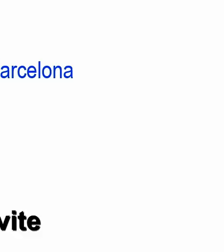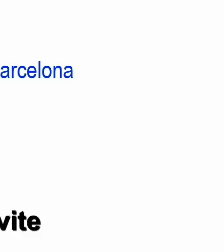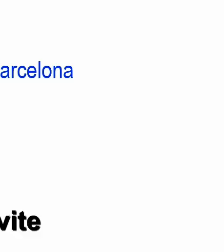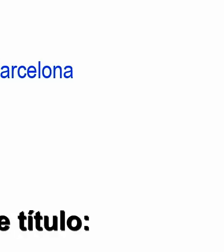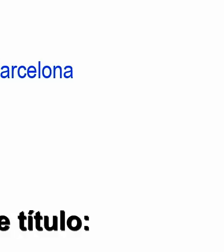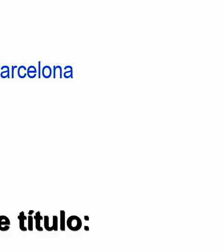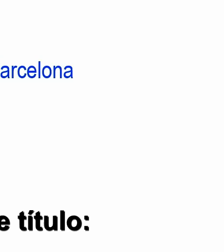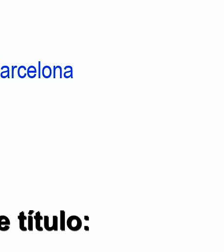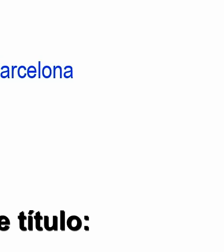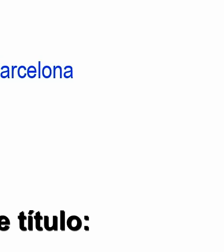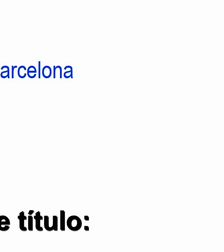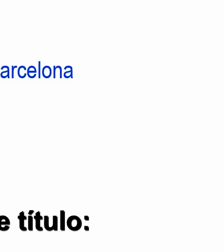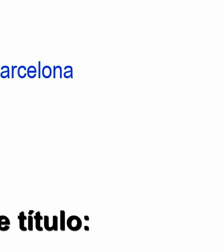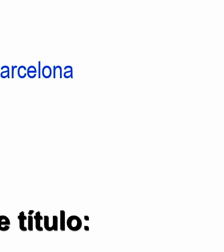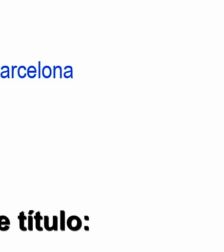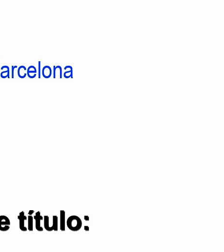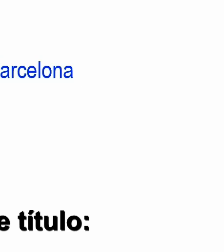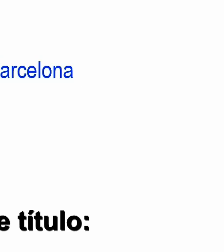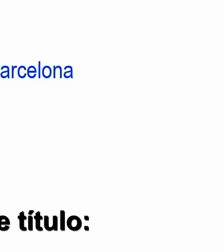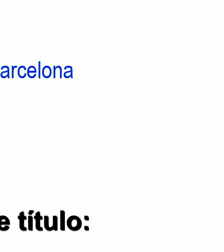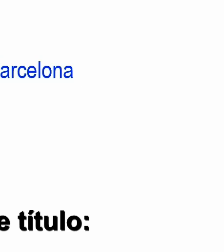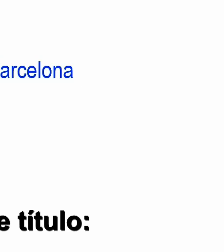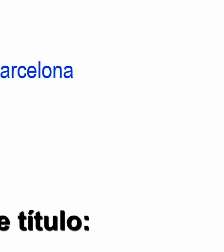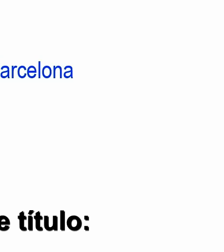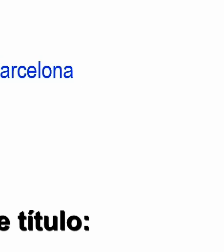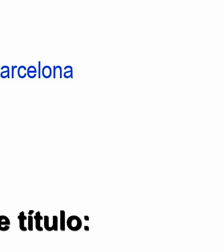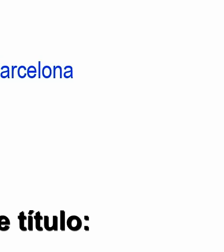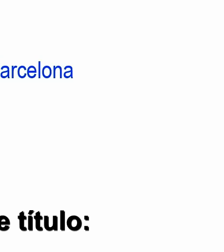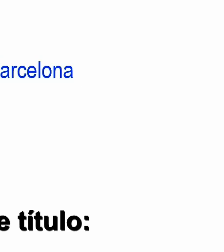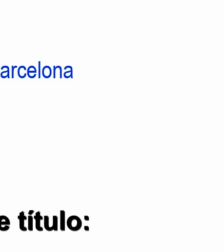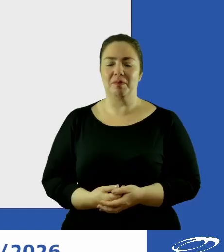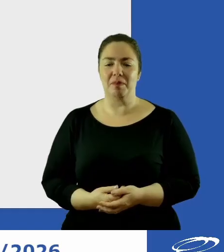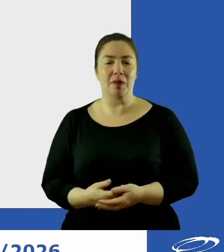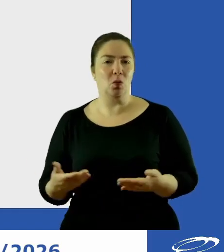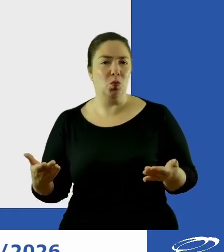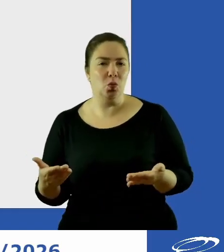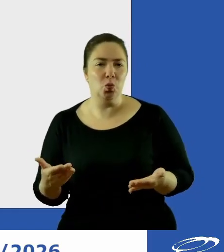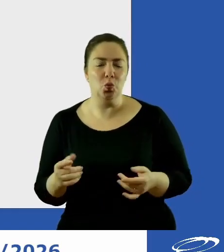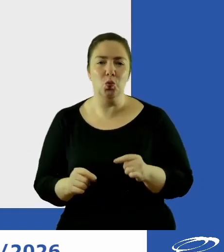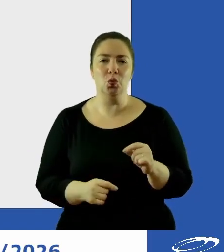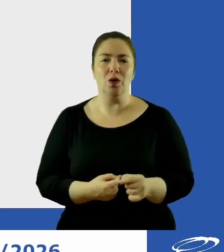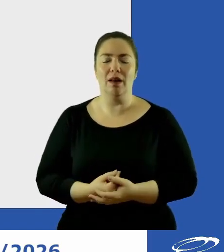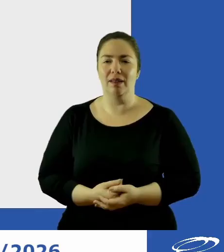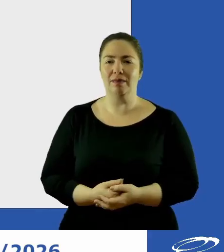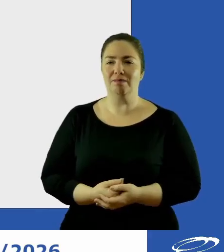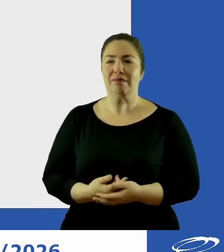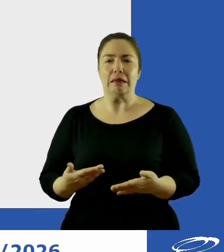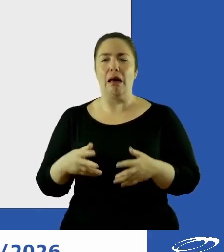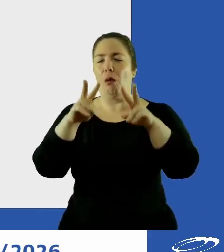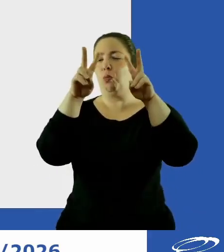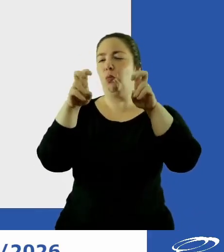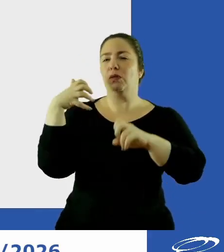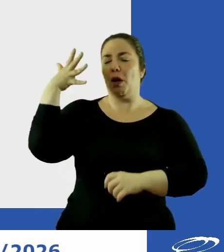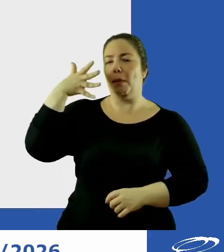to give a lecture with this title, neoantibiotics and suppressive therapy? Are